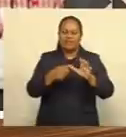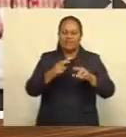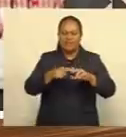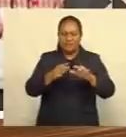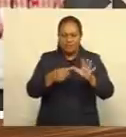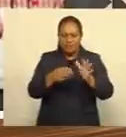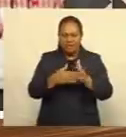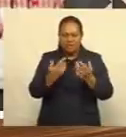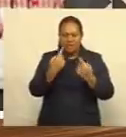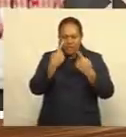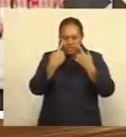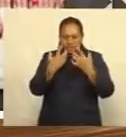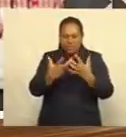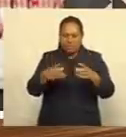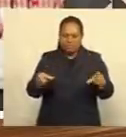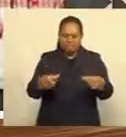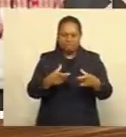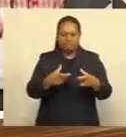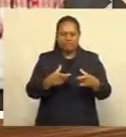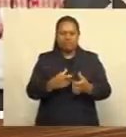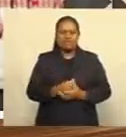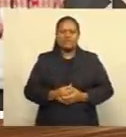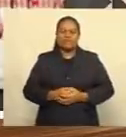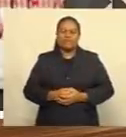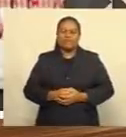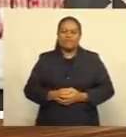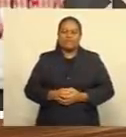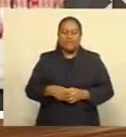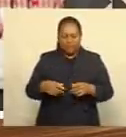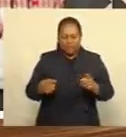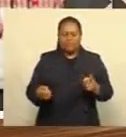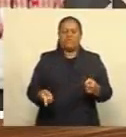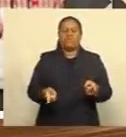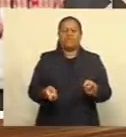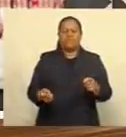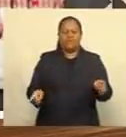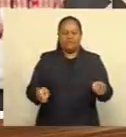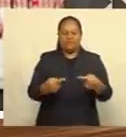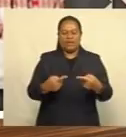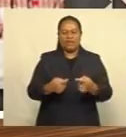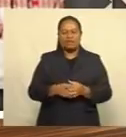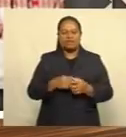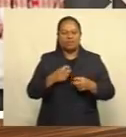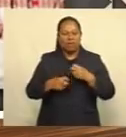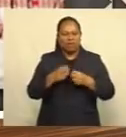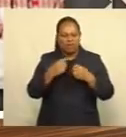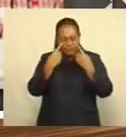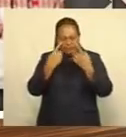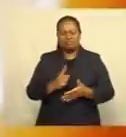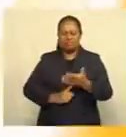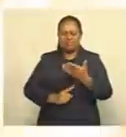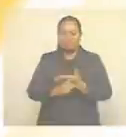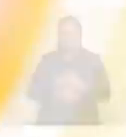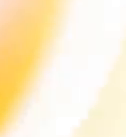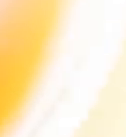Super League must face consequences. But a lawyer believes there may be little that can be done to stop the new